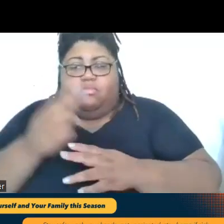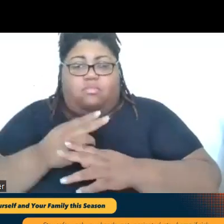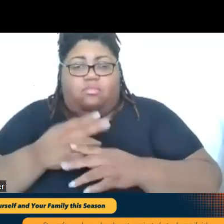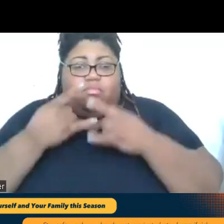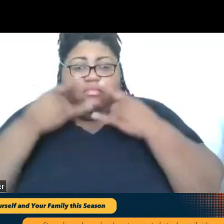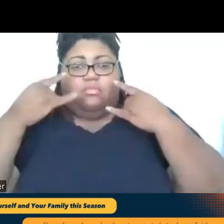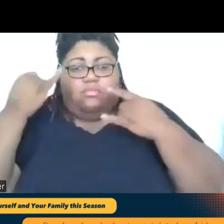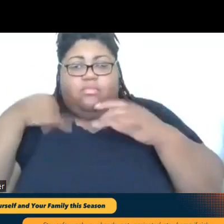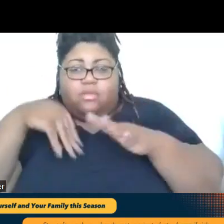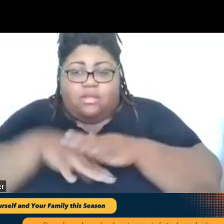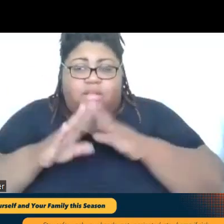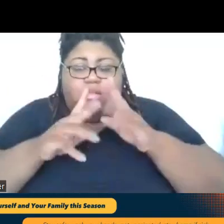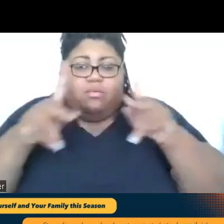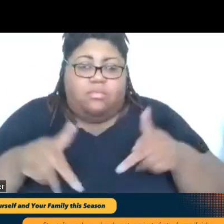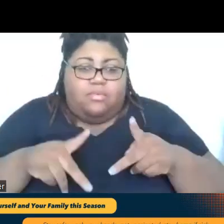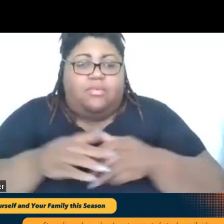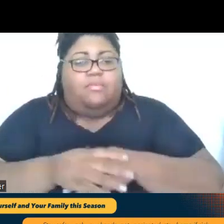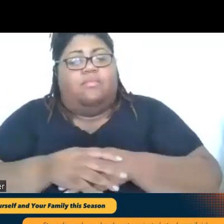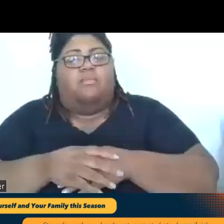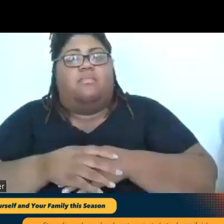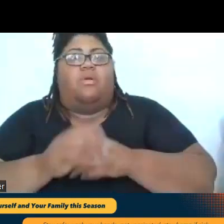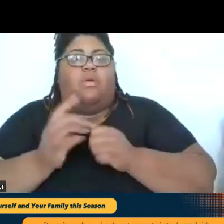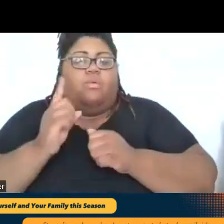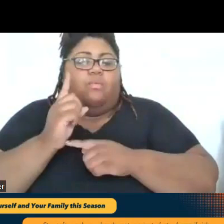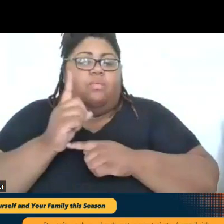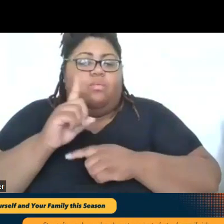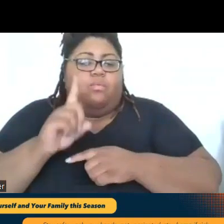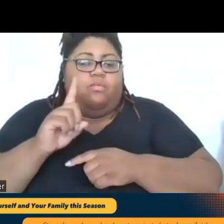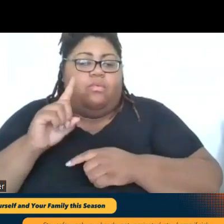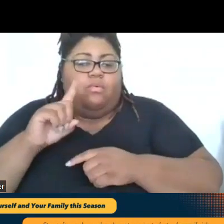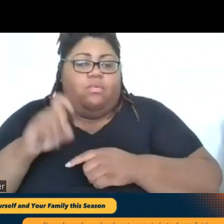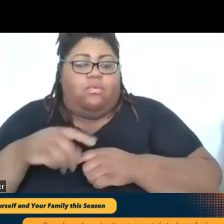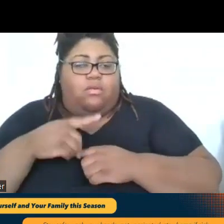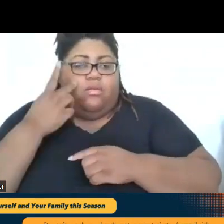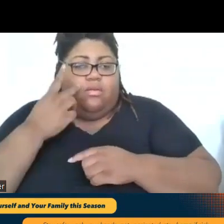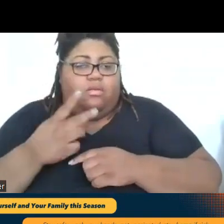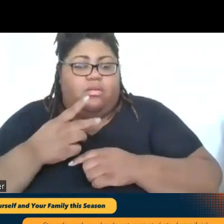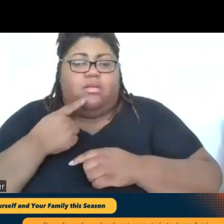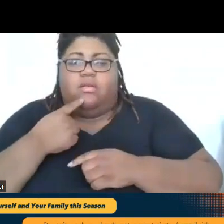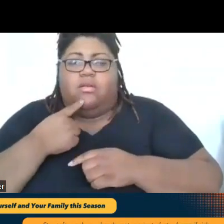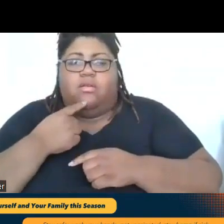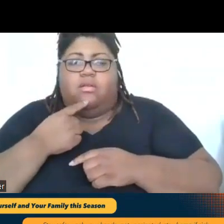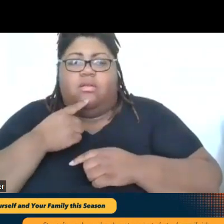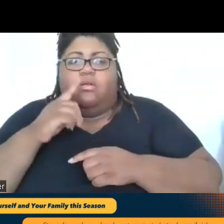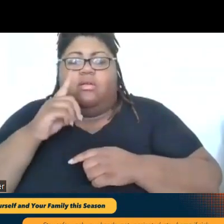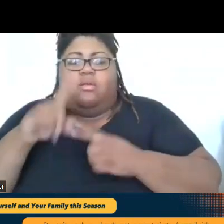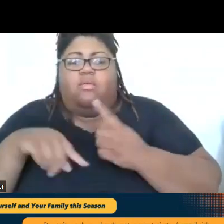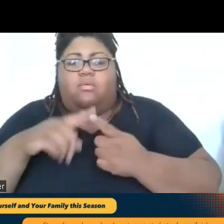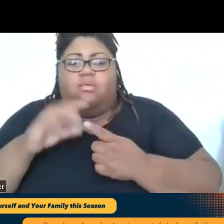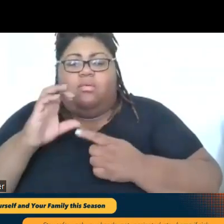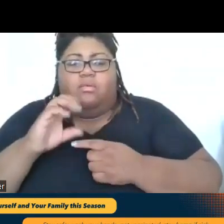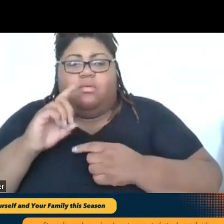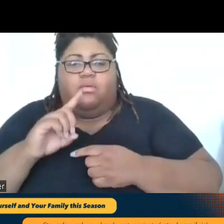places. Okay, so one question that I saw is, when do you see safe to reopen the adult